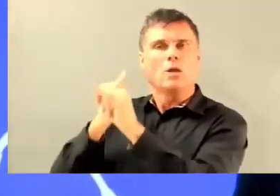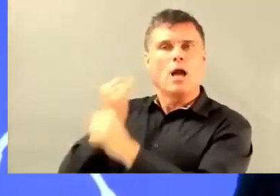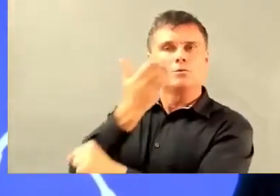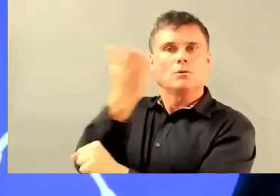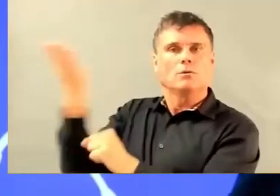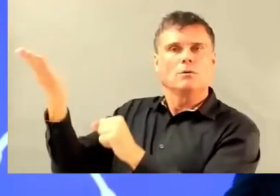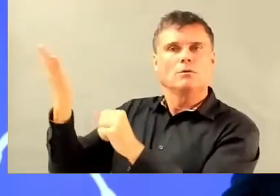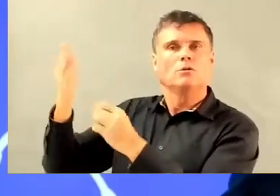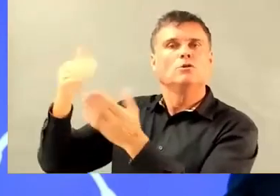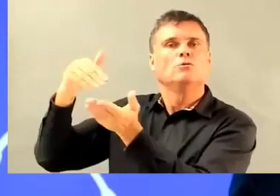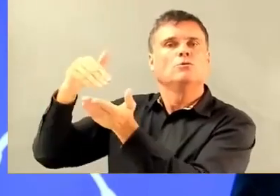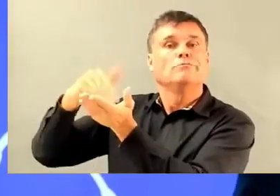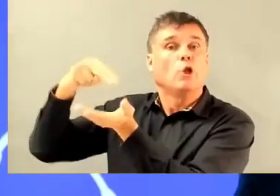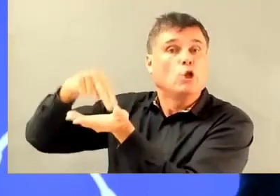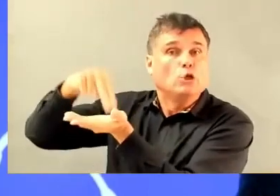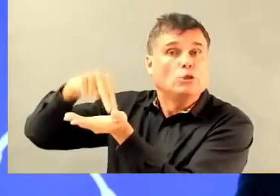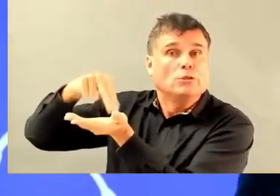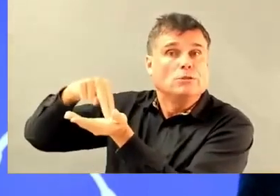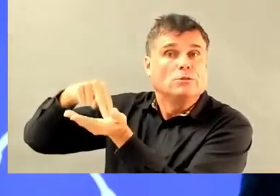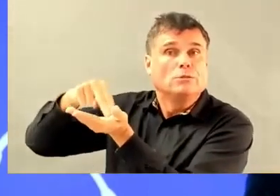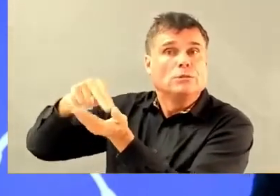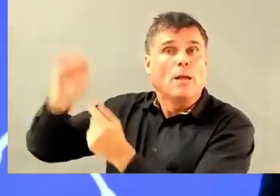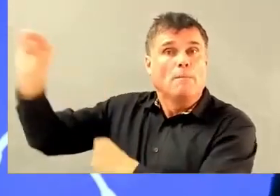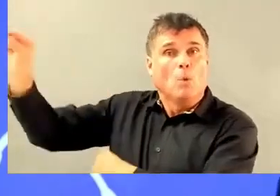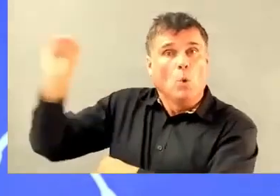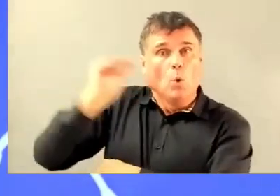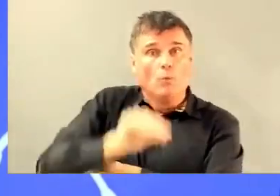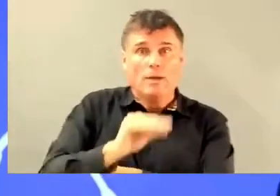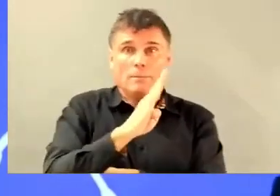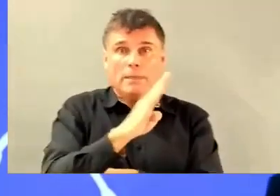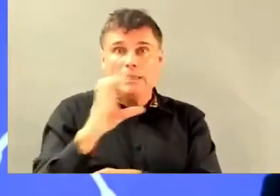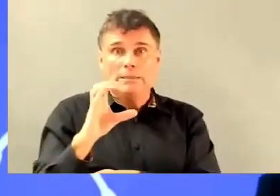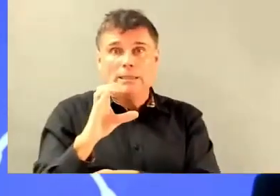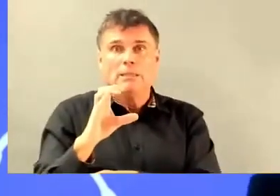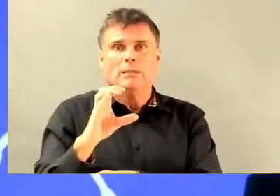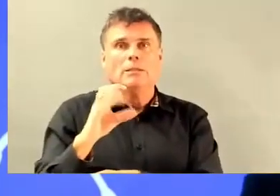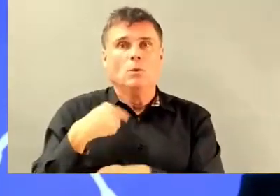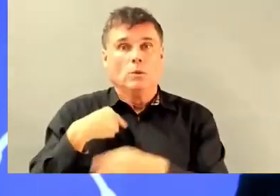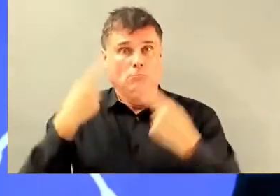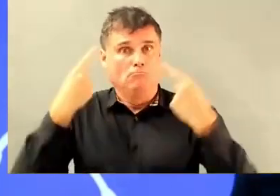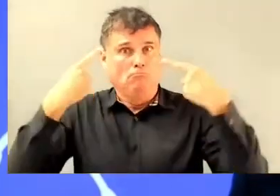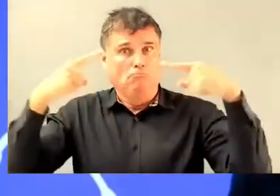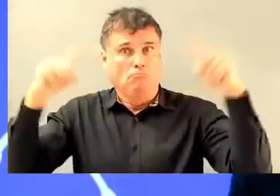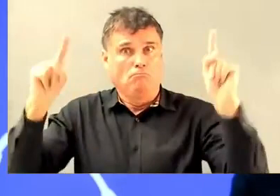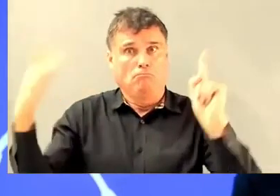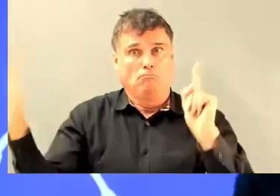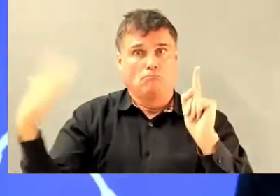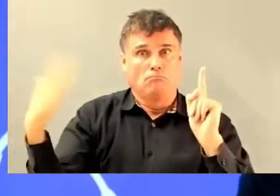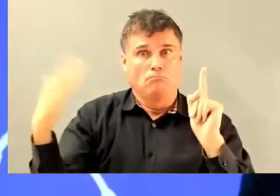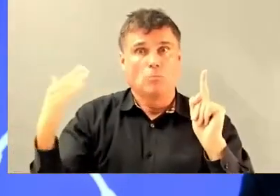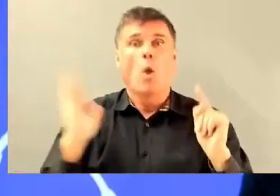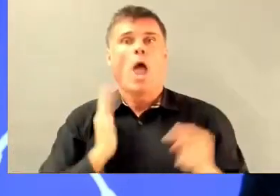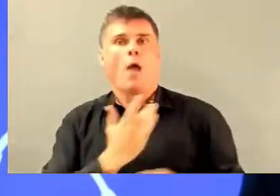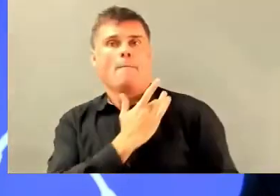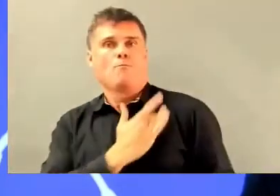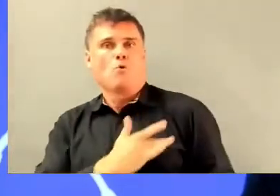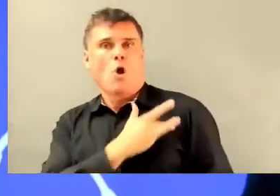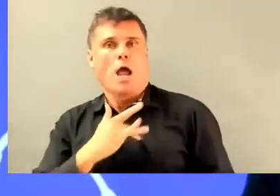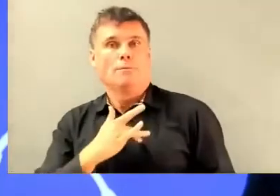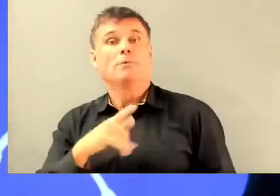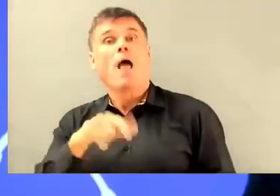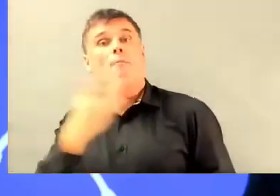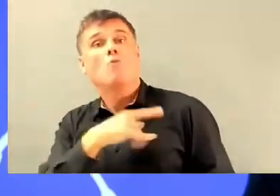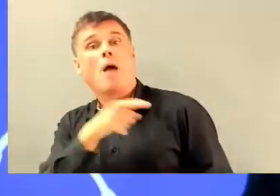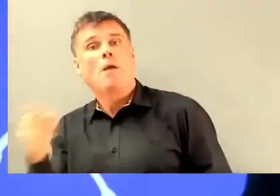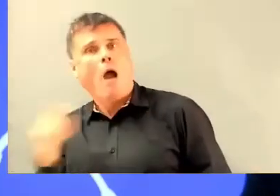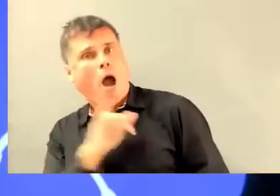Those changes have been taken up by other provinces since we've announced them. Other provinces are obviously taking steps to do this as well. But